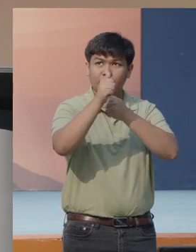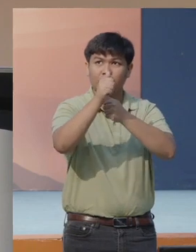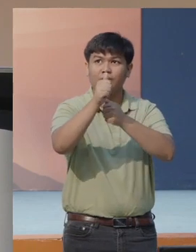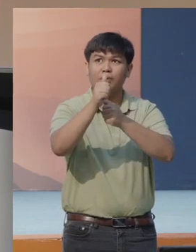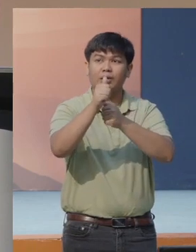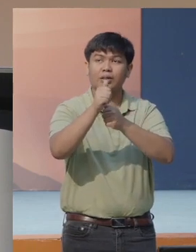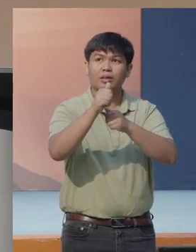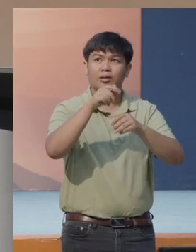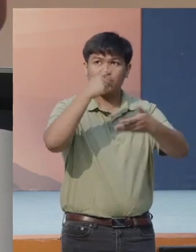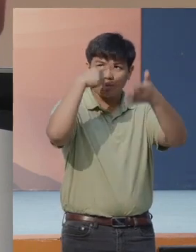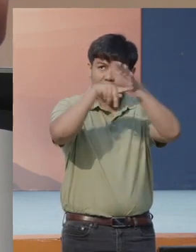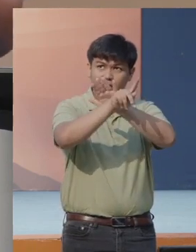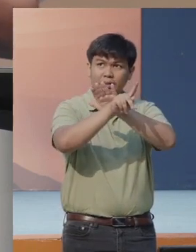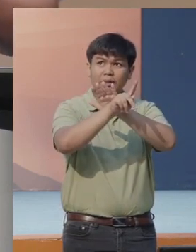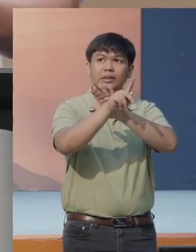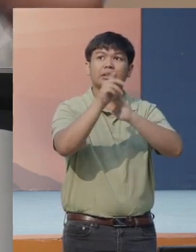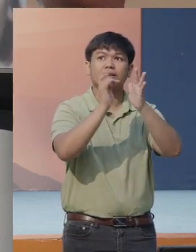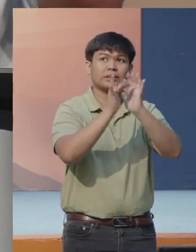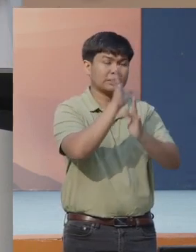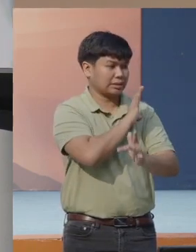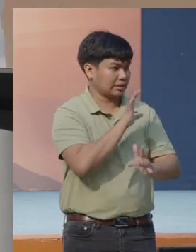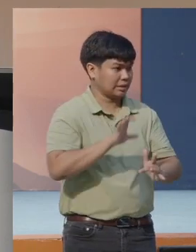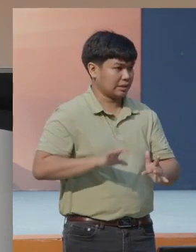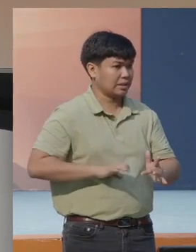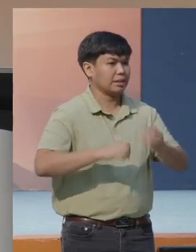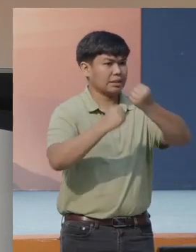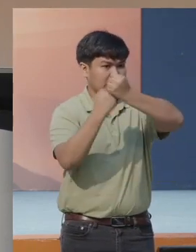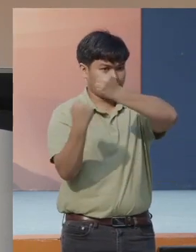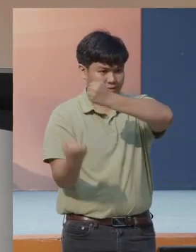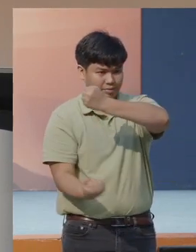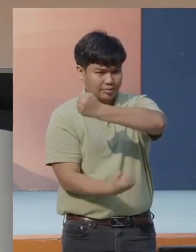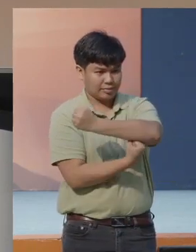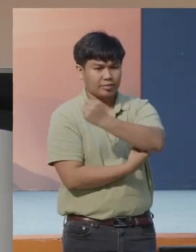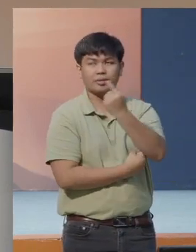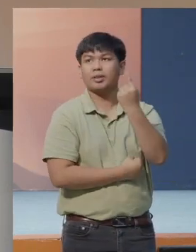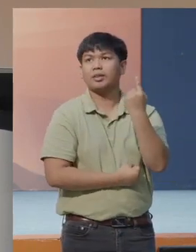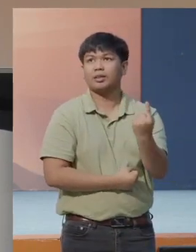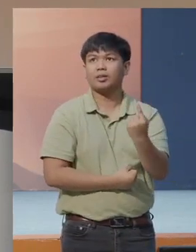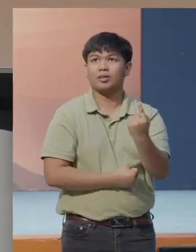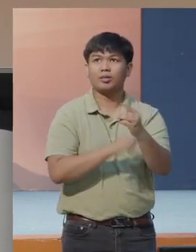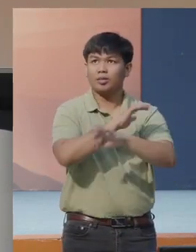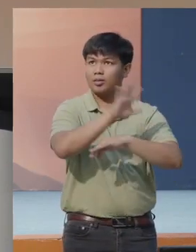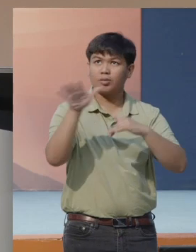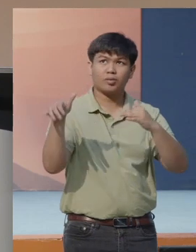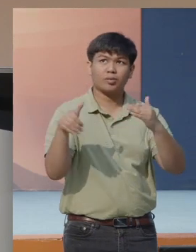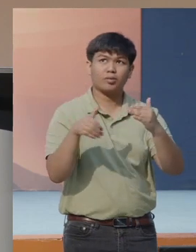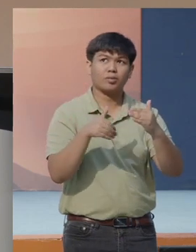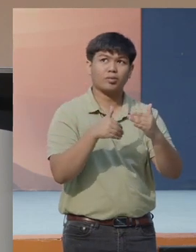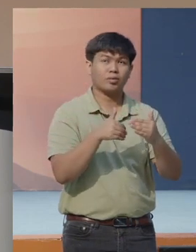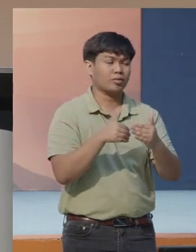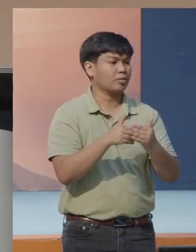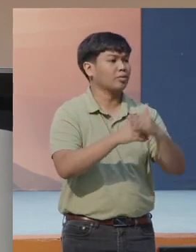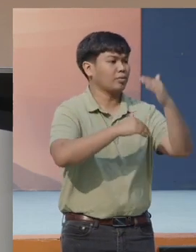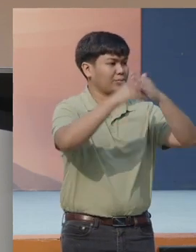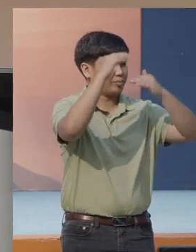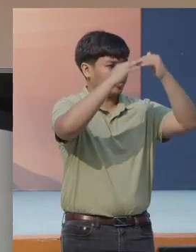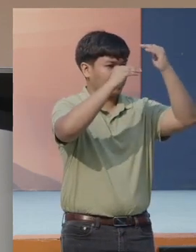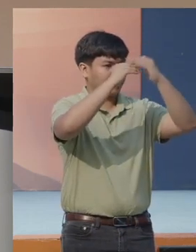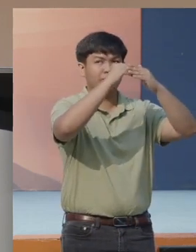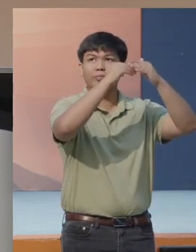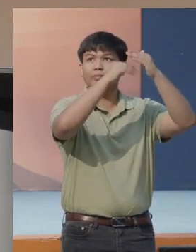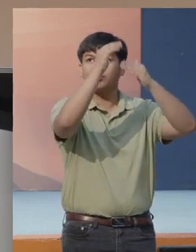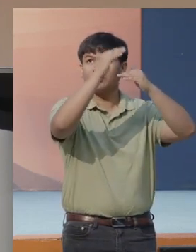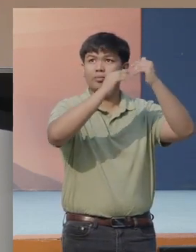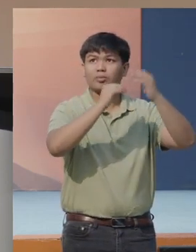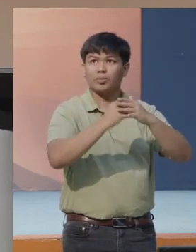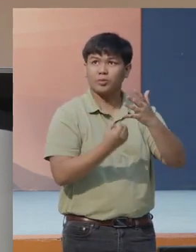prophets, Christ Jesus himself being the cornerstone, in whom the whole structure, being joined